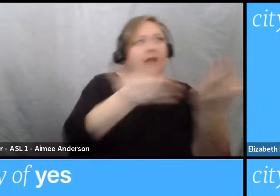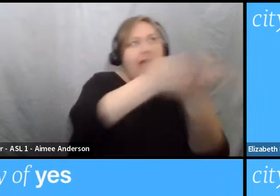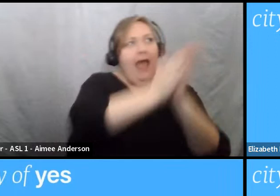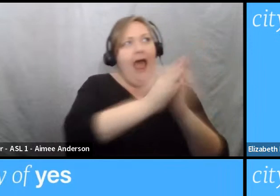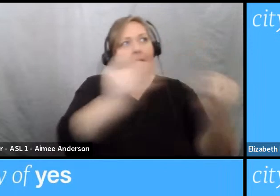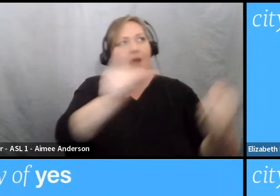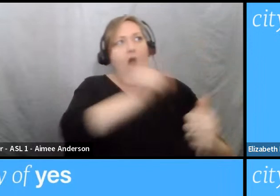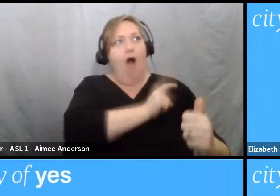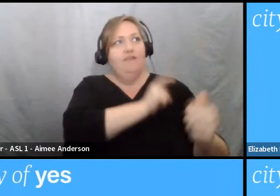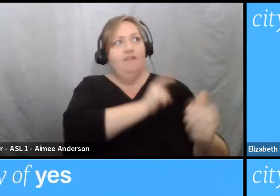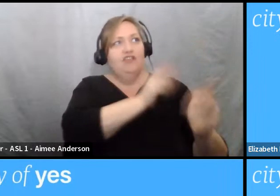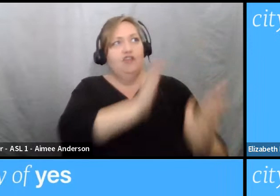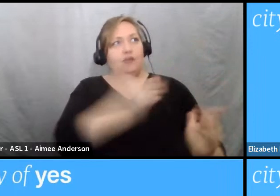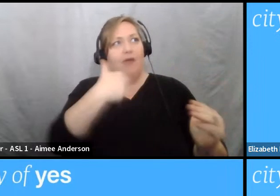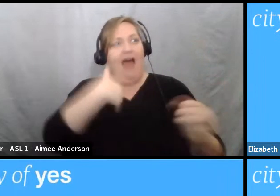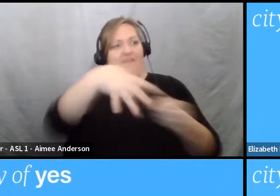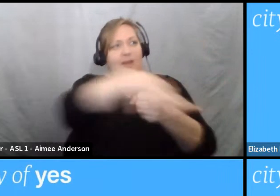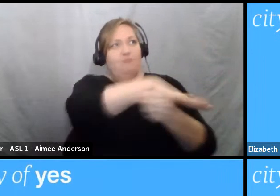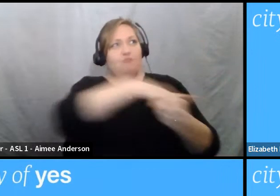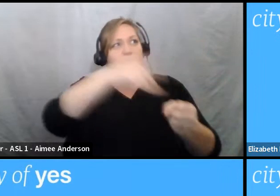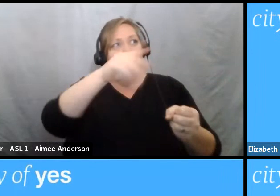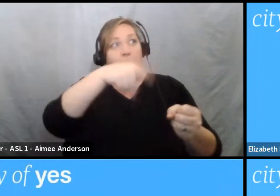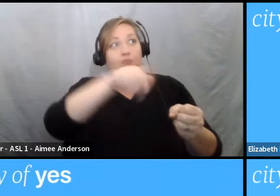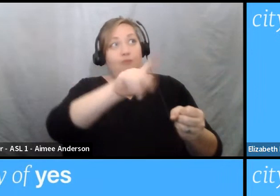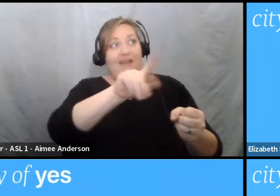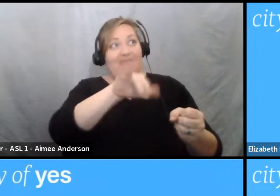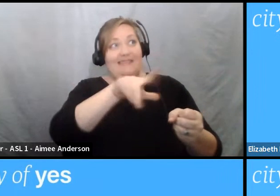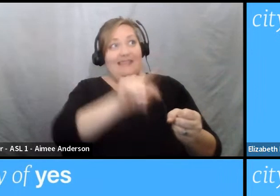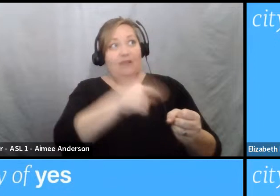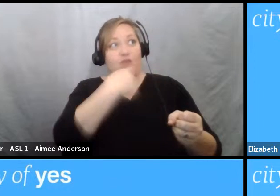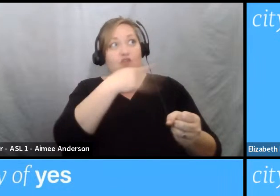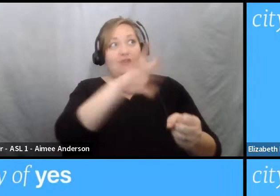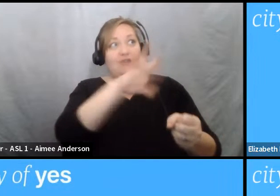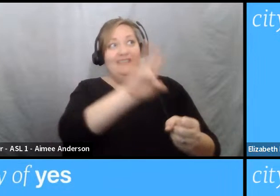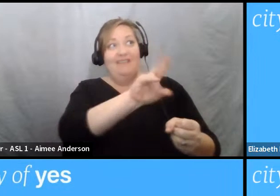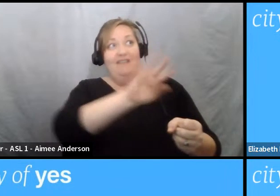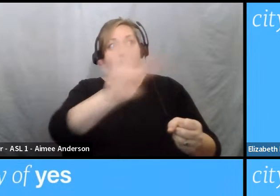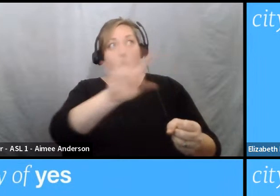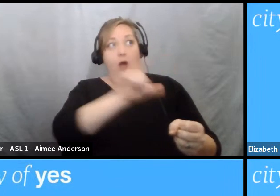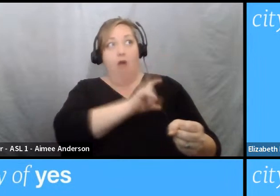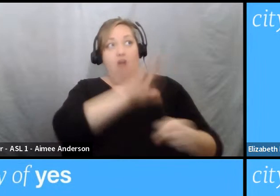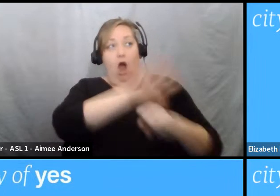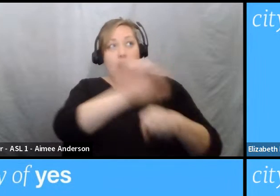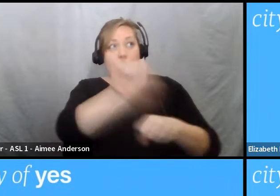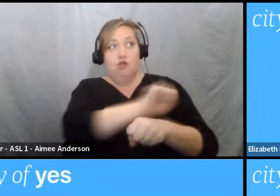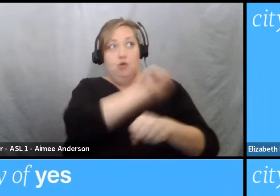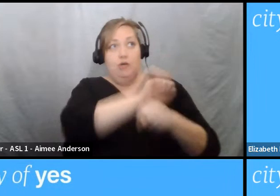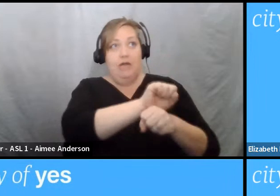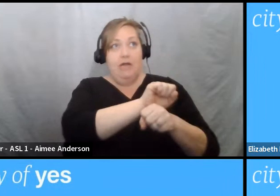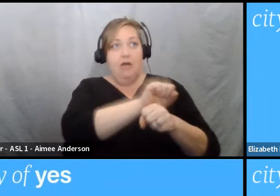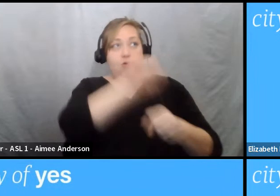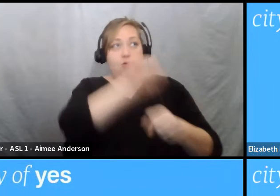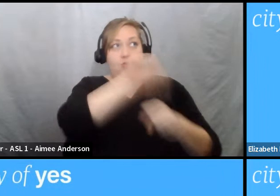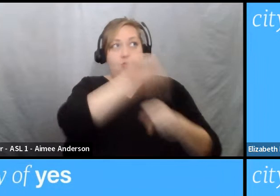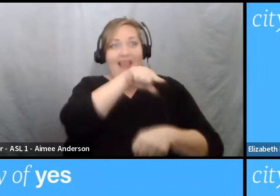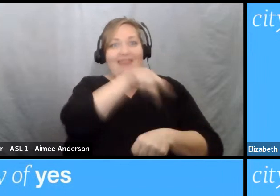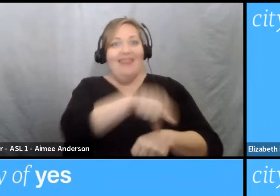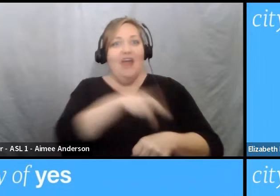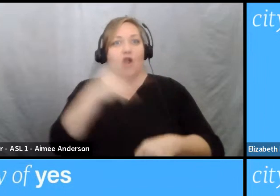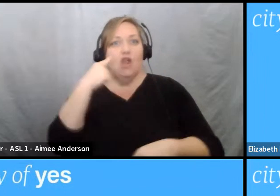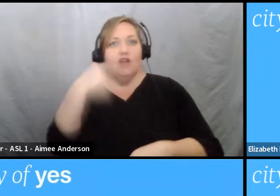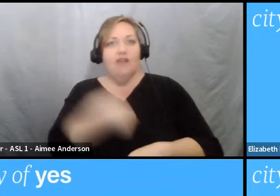we have in the precinct, we were told there were only 74 officers on duty in the precinct. It appears that we're